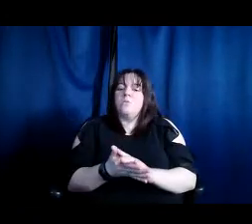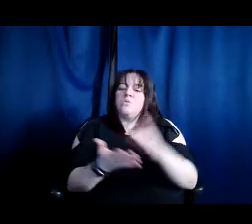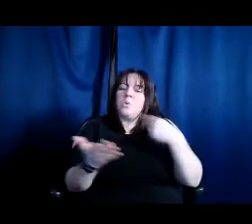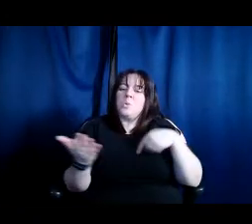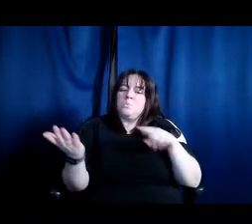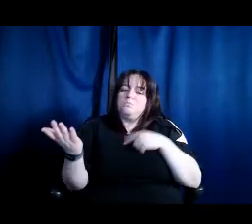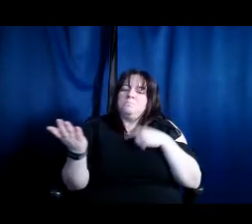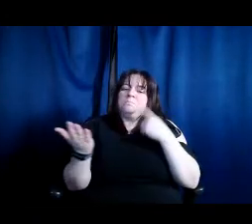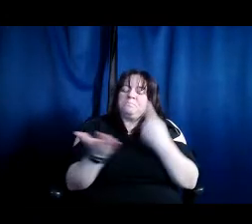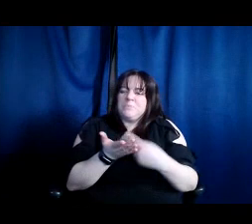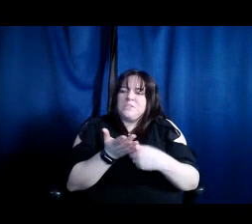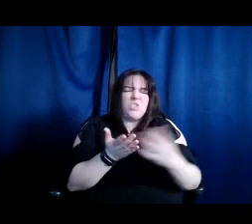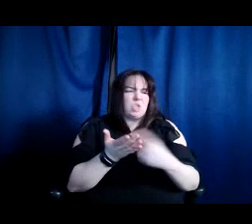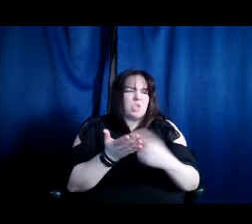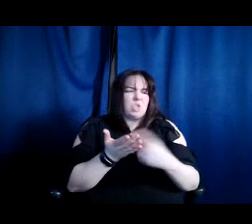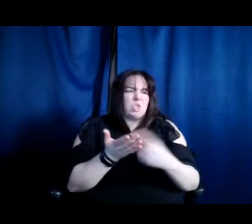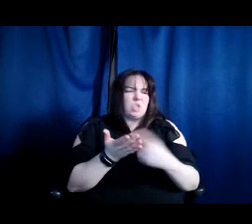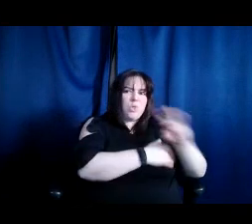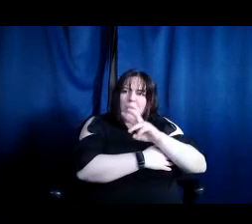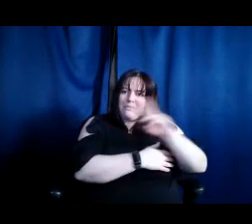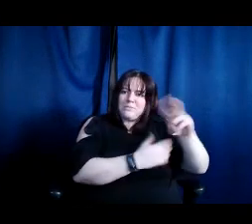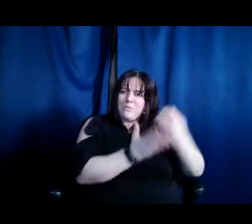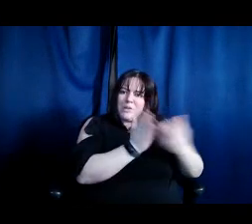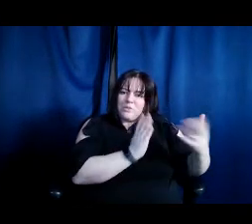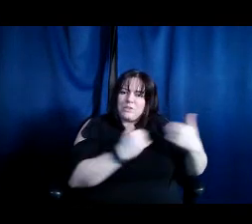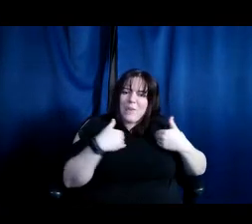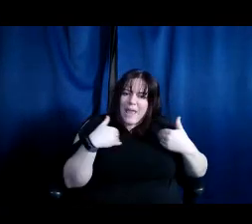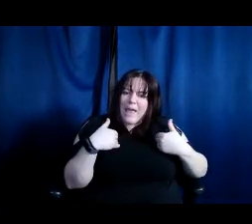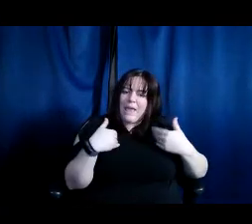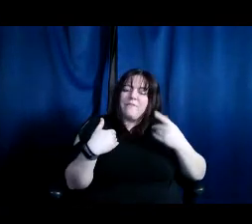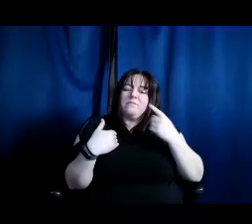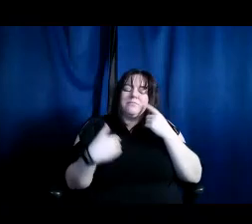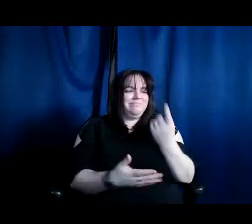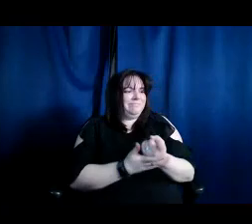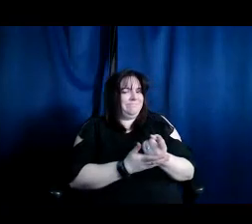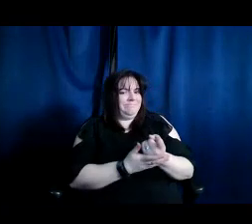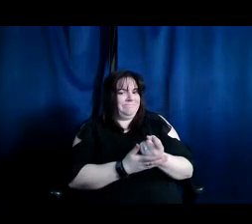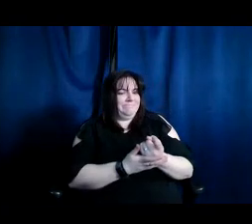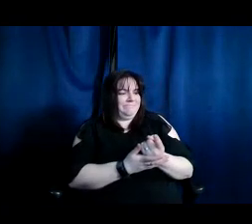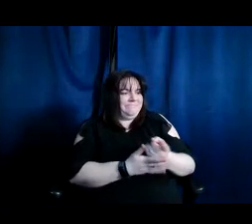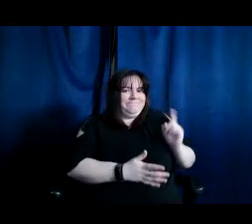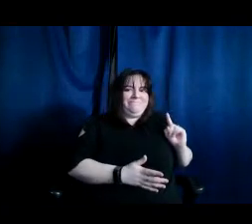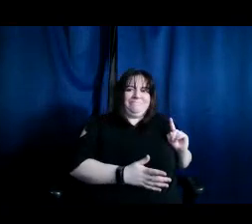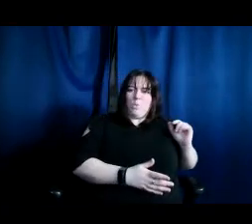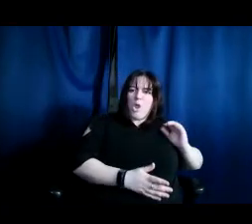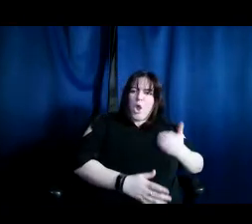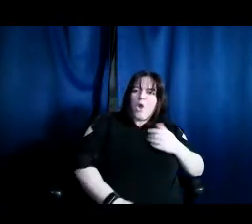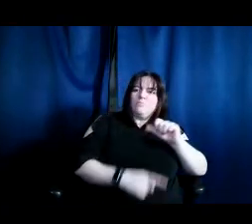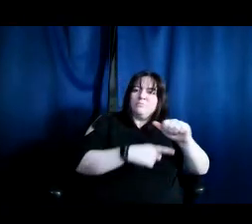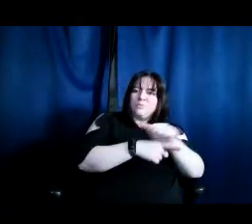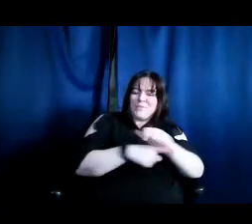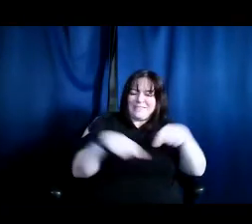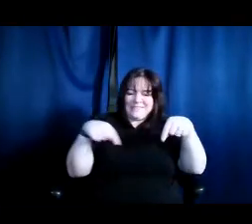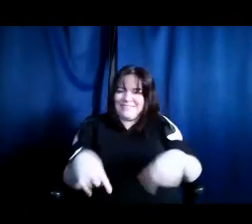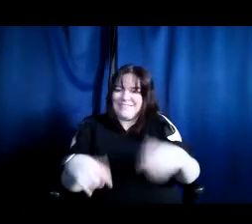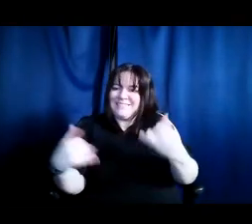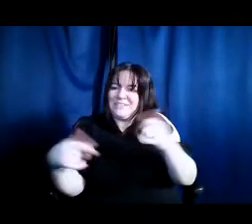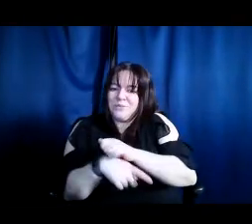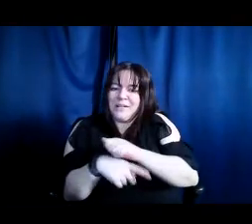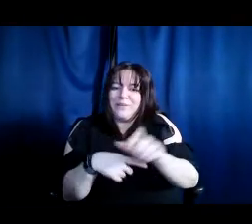website and webinars, this webinar, last month webinar, and in different consultations. Some of these